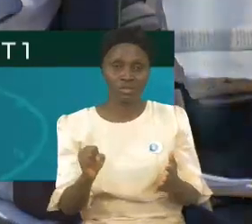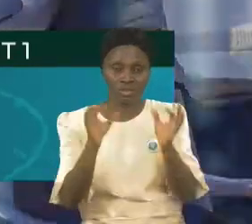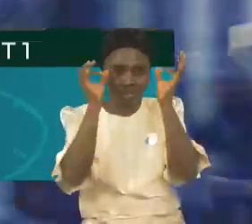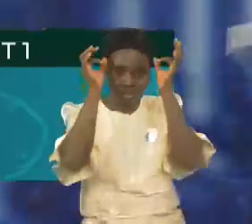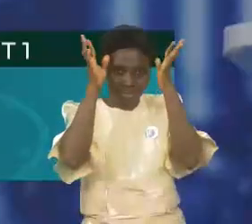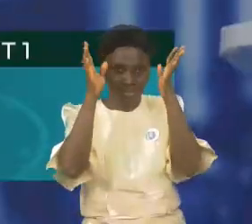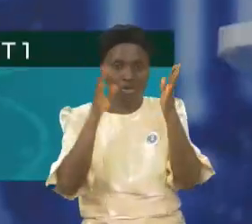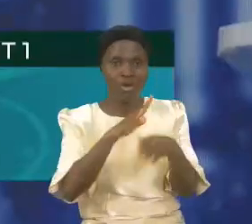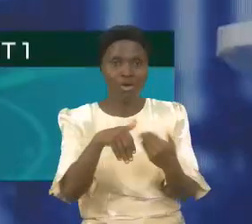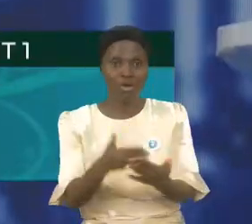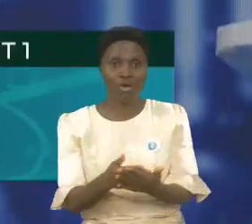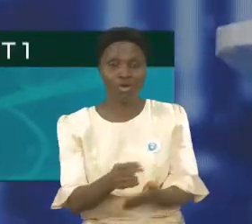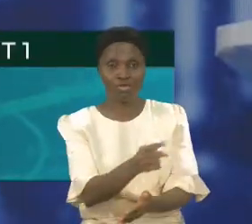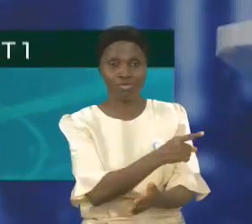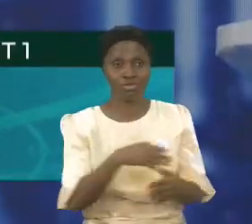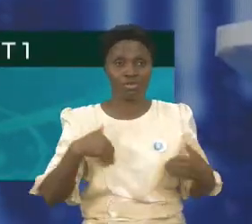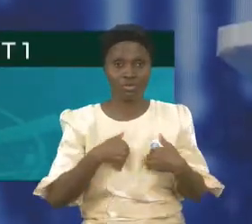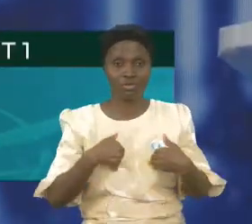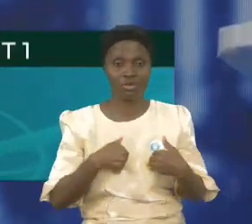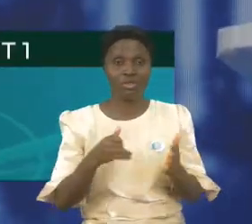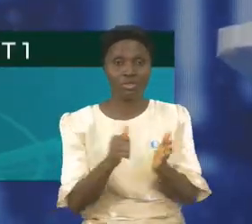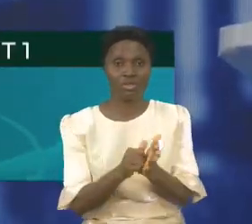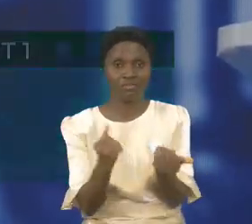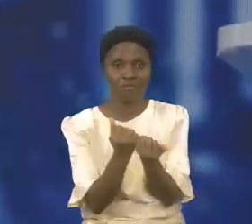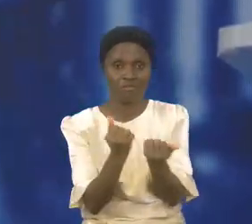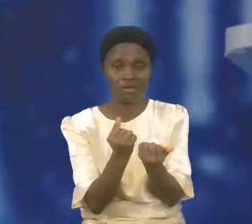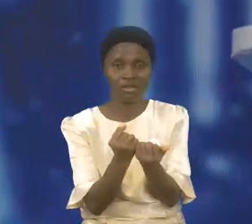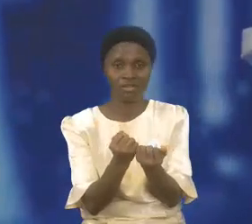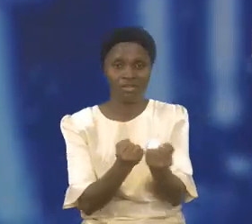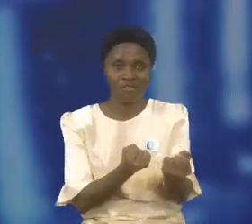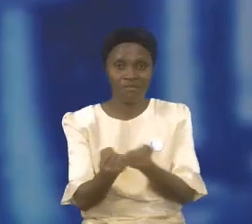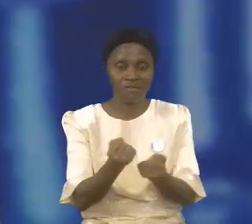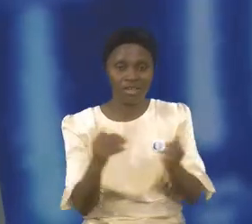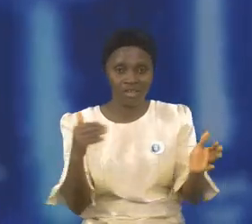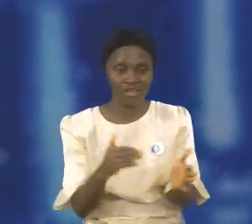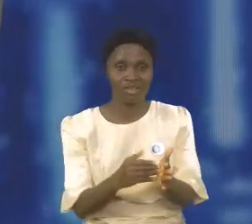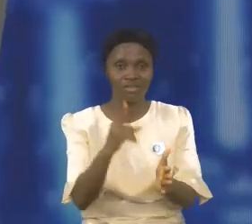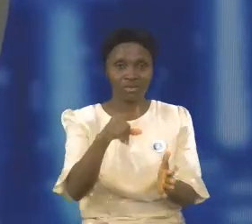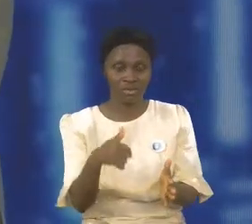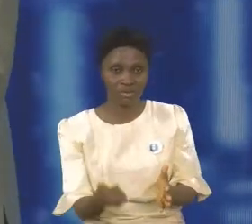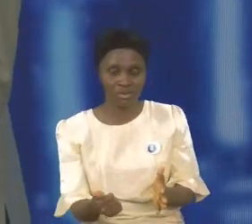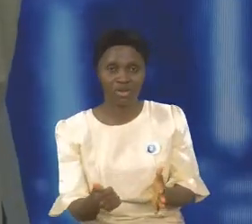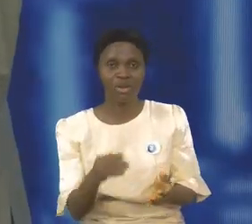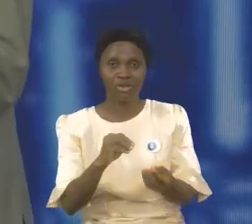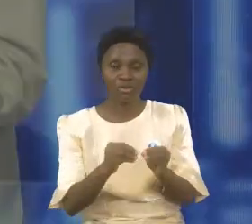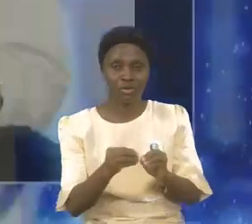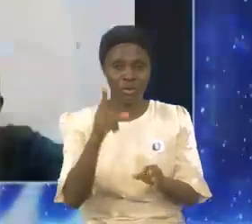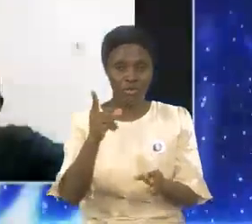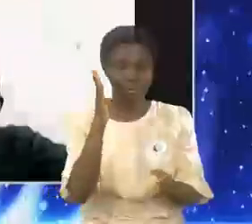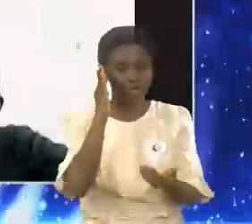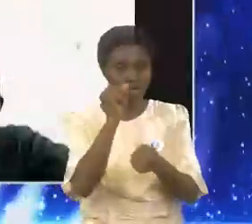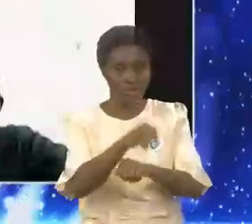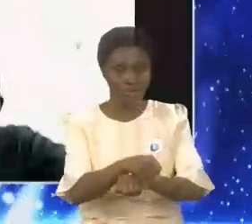other, and one conquer, number two will conquer number one, number three will conquer number two, and number four will conquer number